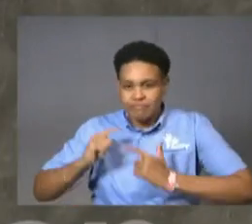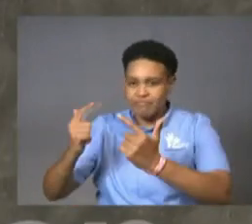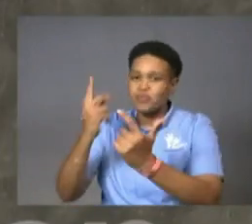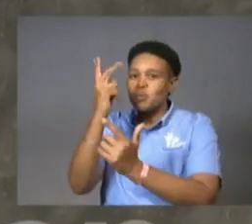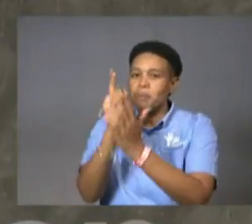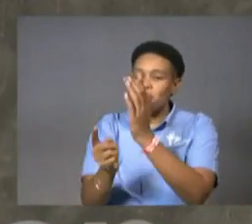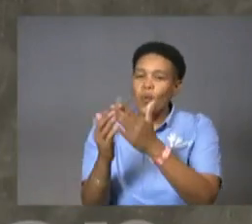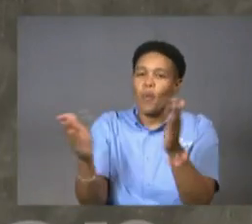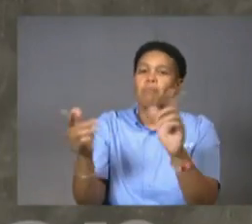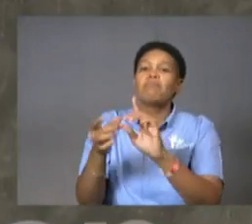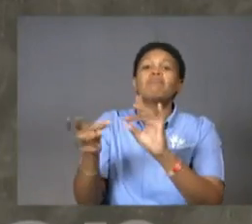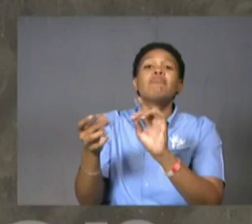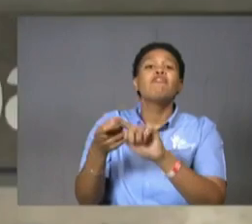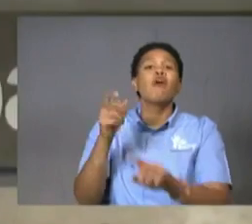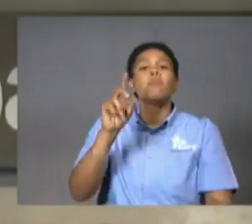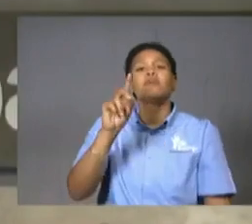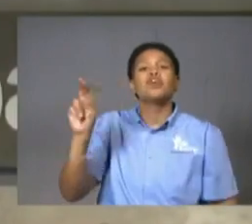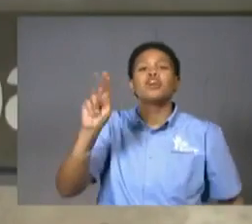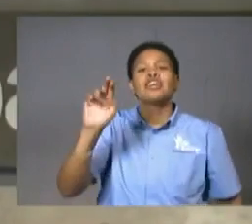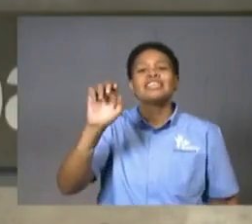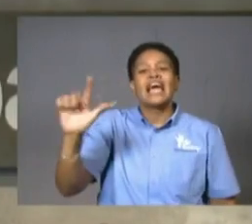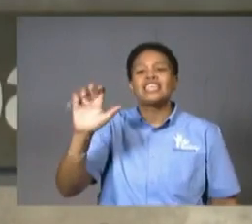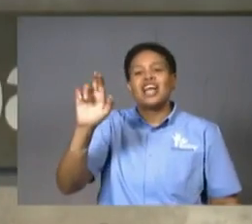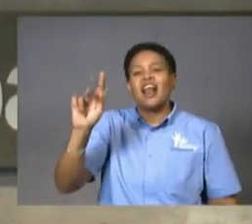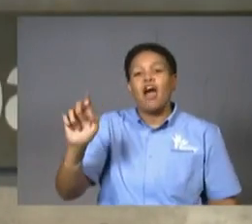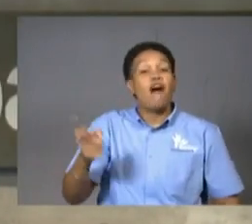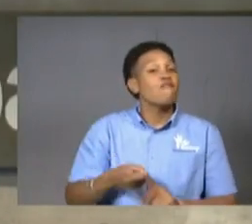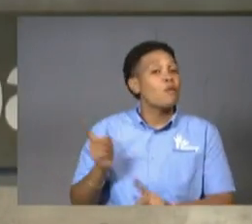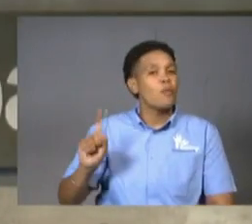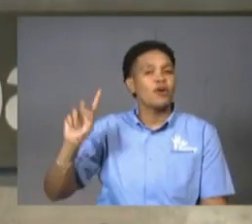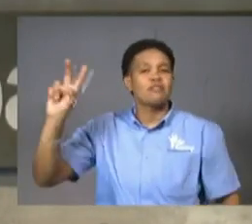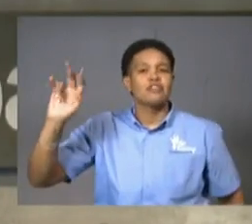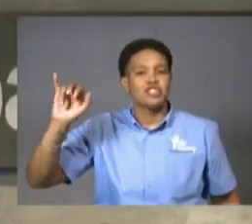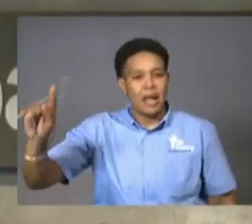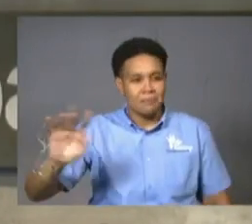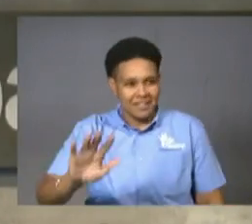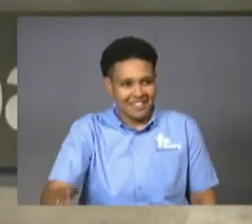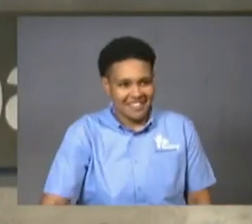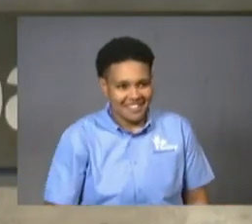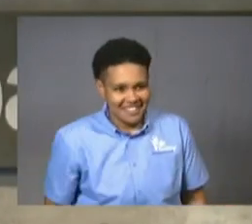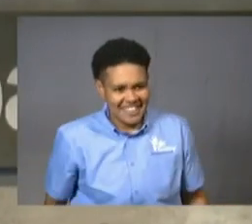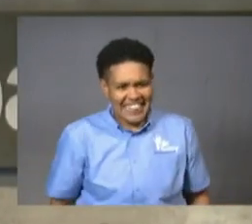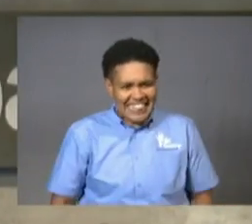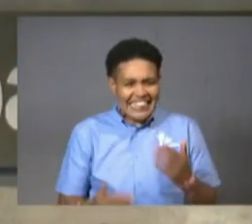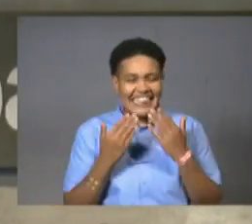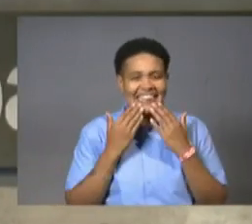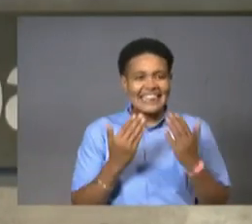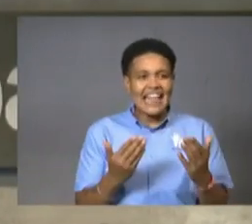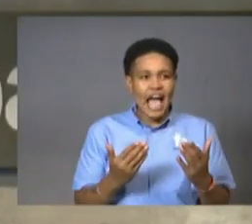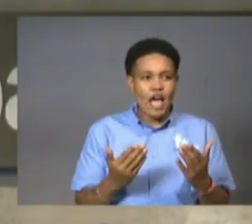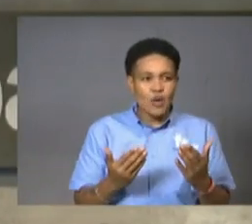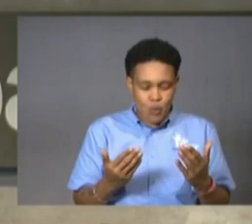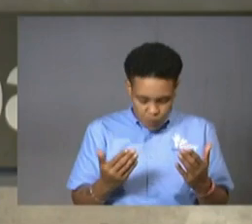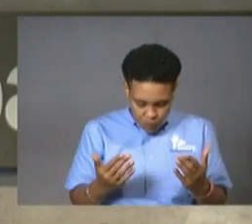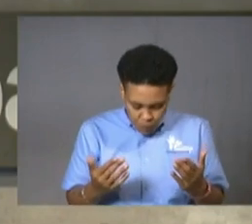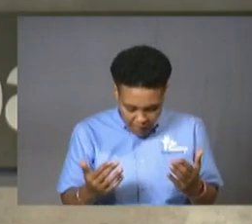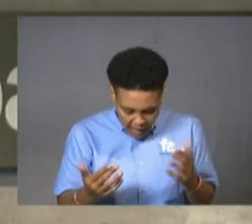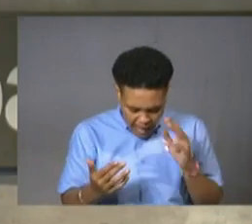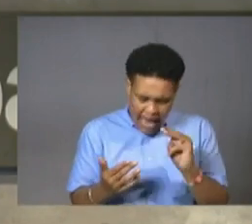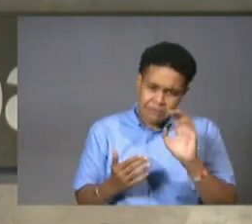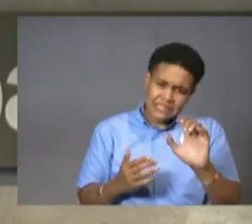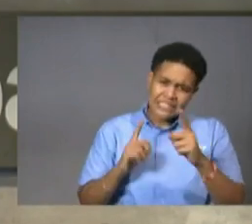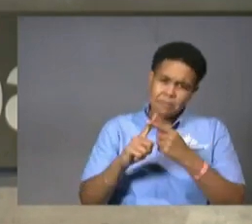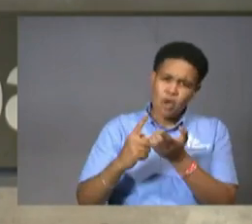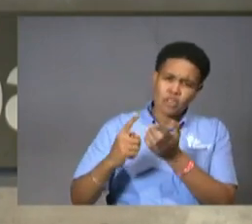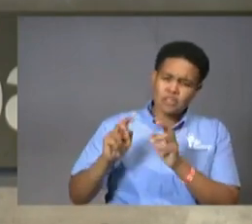statement from Dr. Nigel Clark of the JLP. Thank you, Mr. Moderator and panelists. Thanks to the